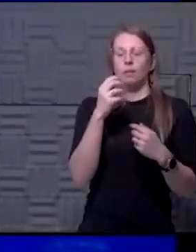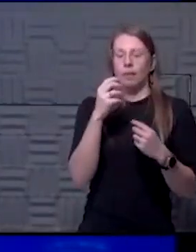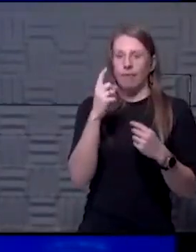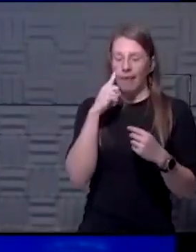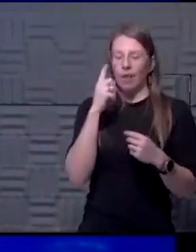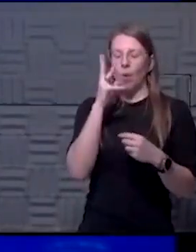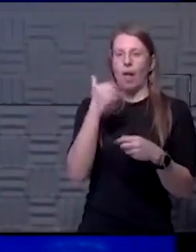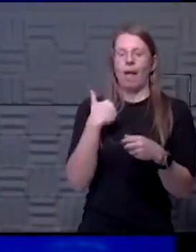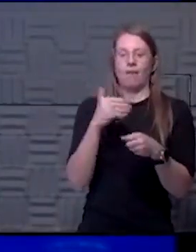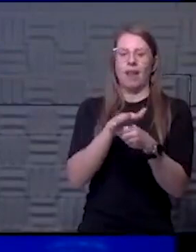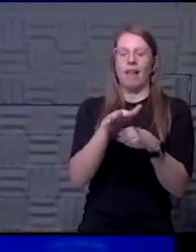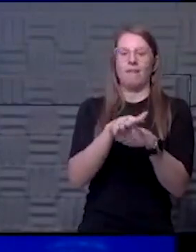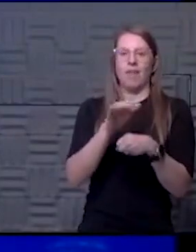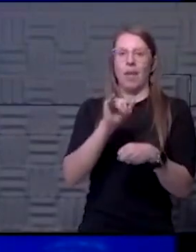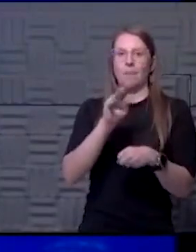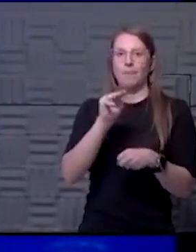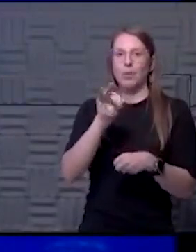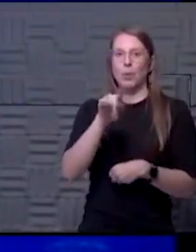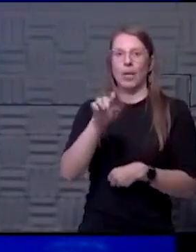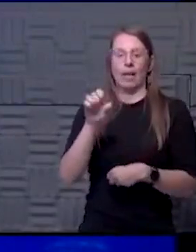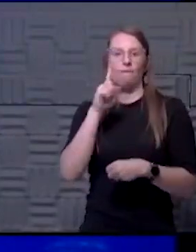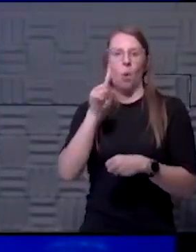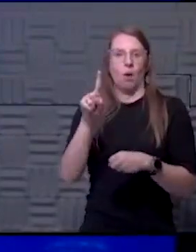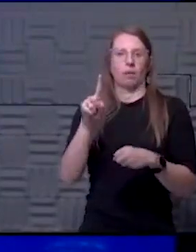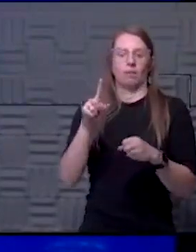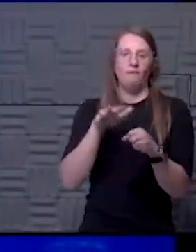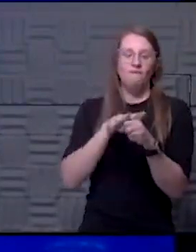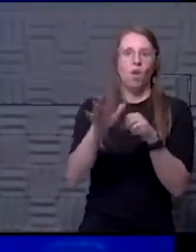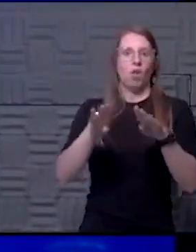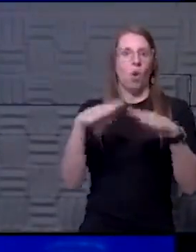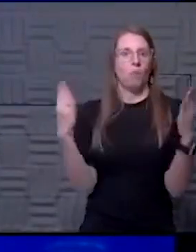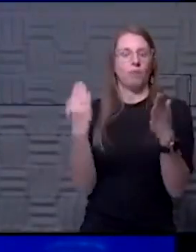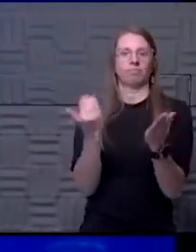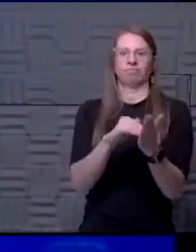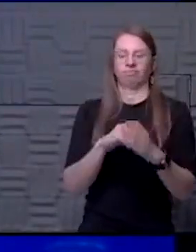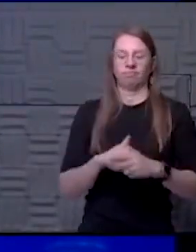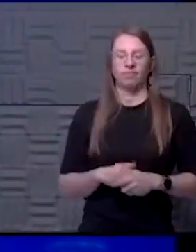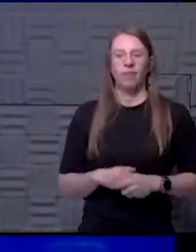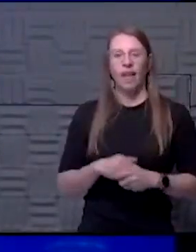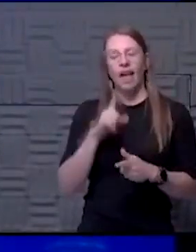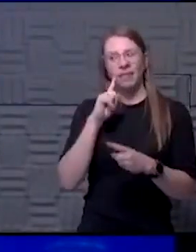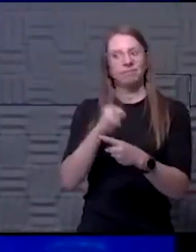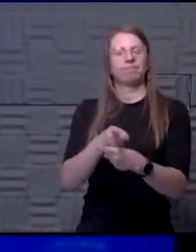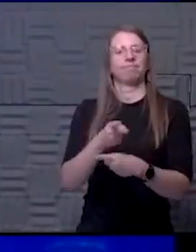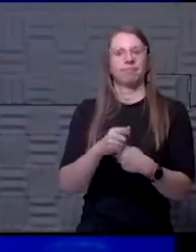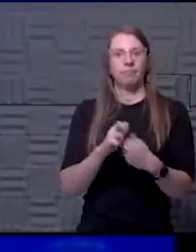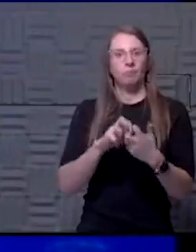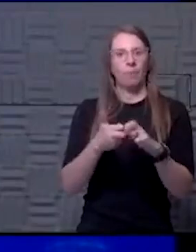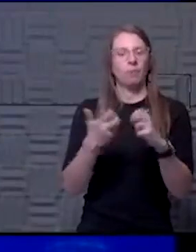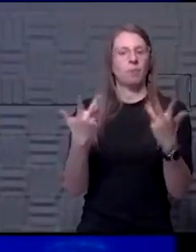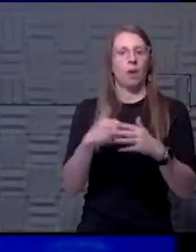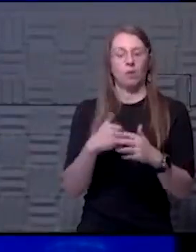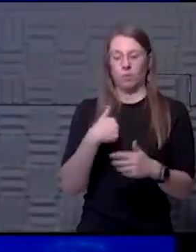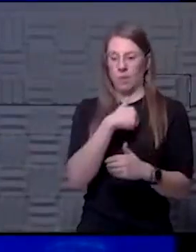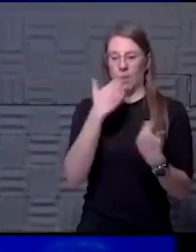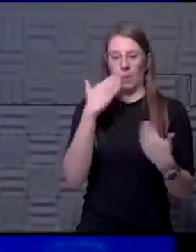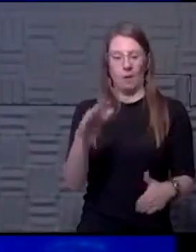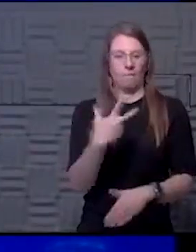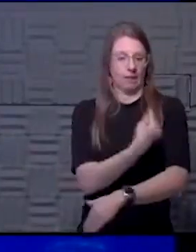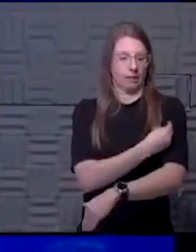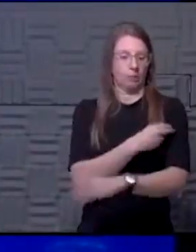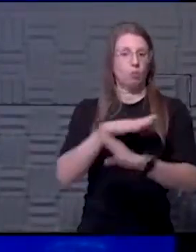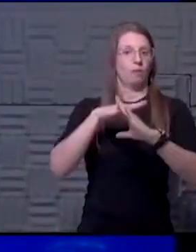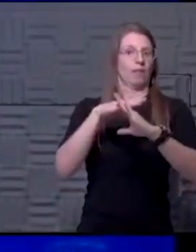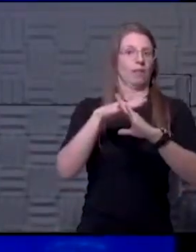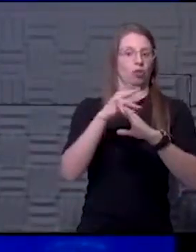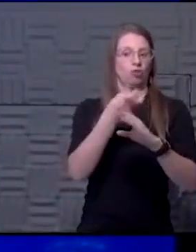can take off your masks and get back to full reopening. And I think that's right. I think the problem is that A, we don't know the vaccination yet actually